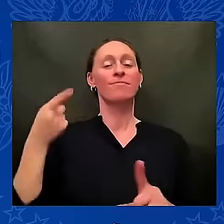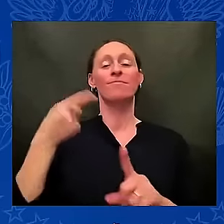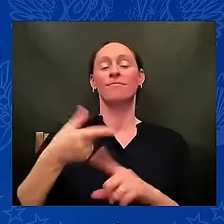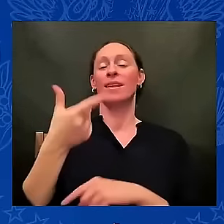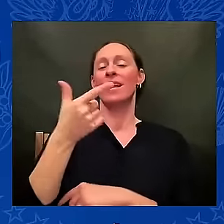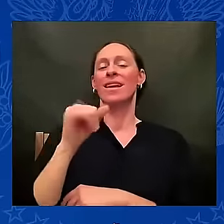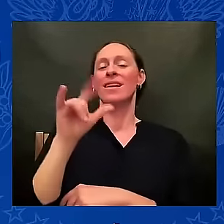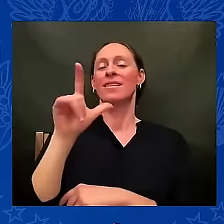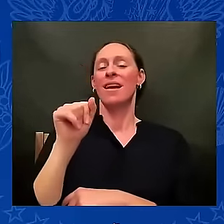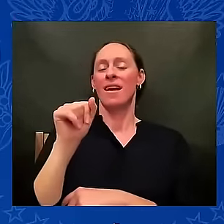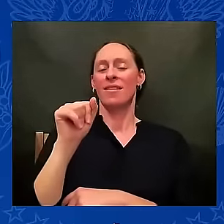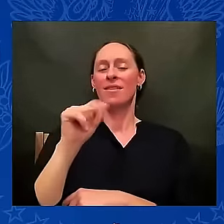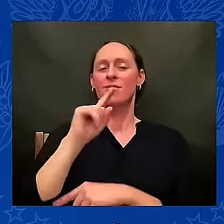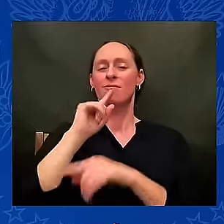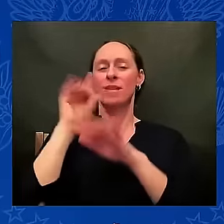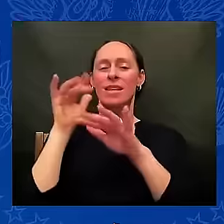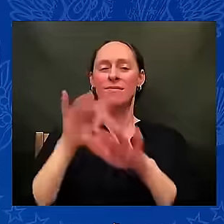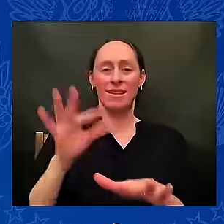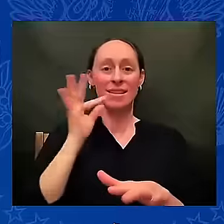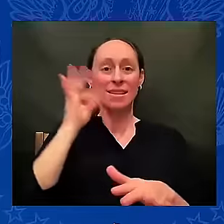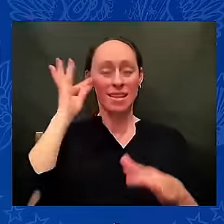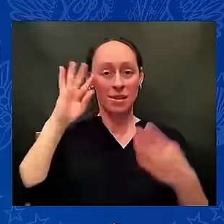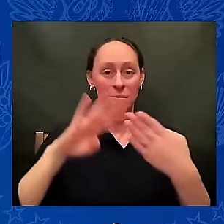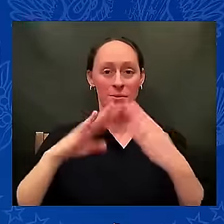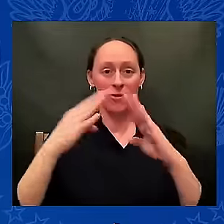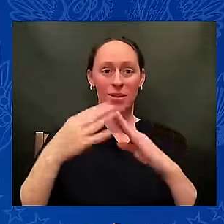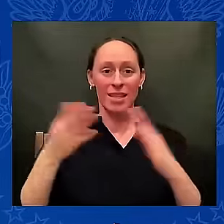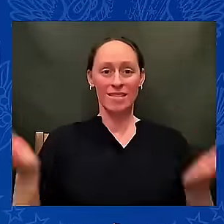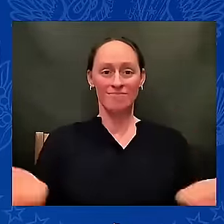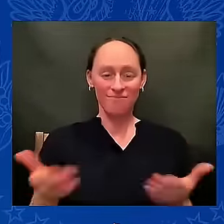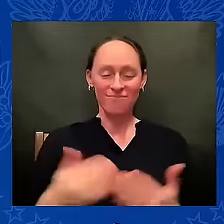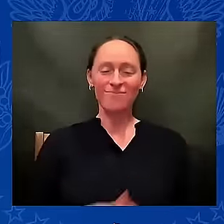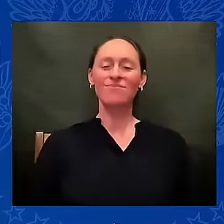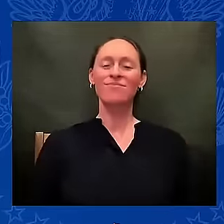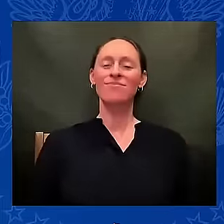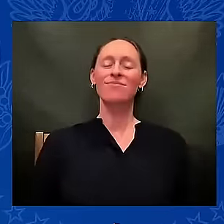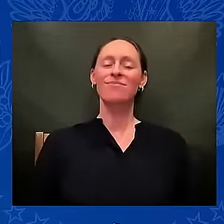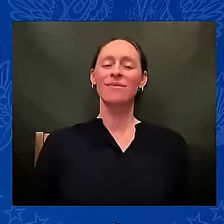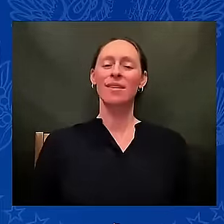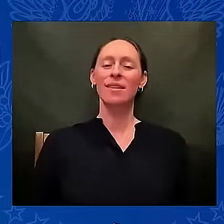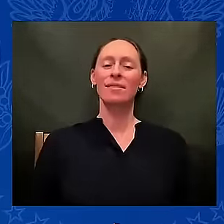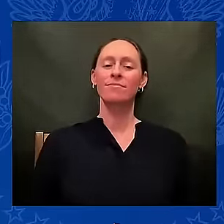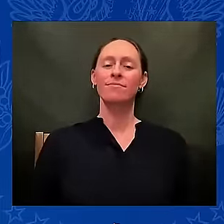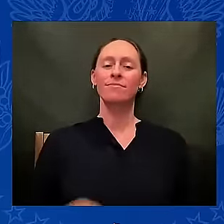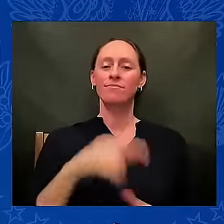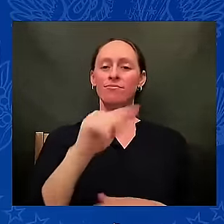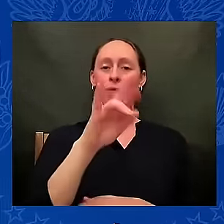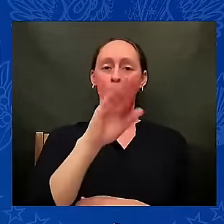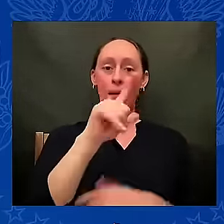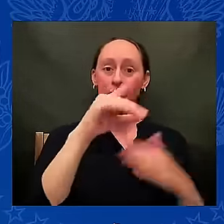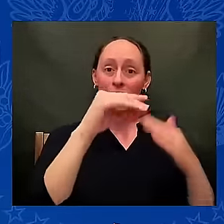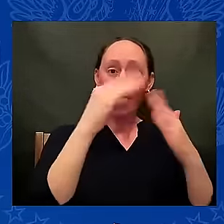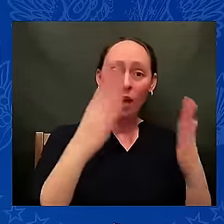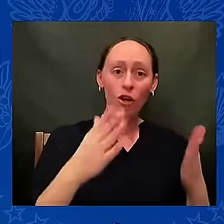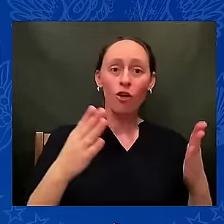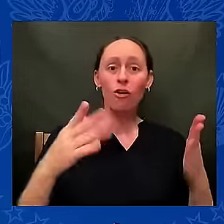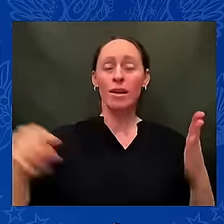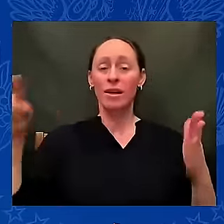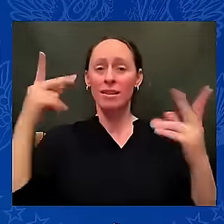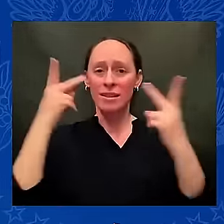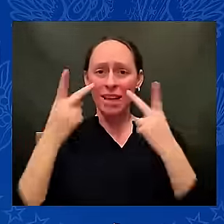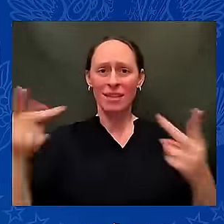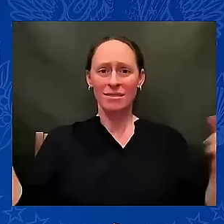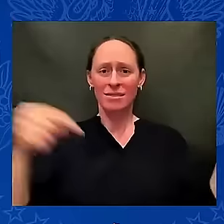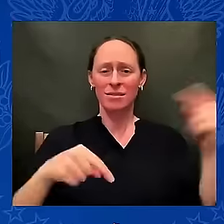Tribal leaders and distinguished guests, it is with honor that I welcome President Joe Biden to the Gila River